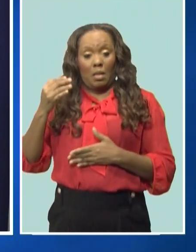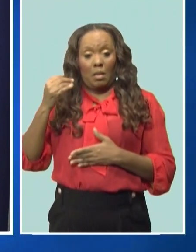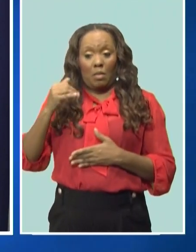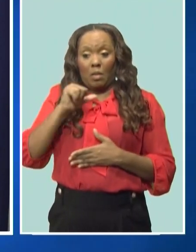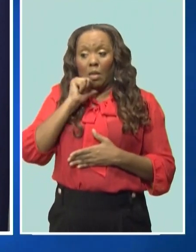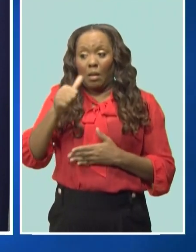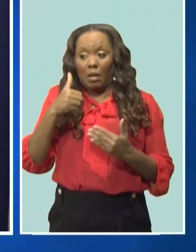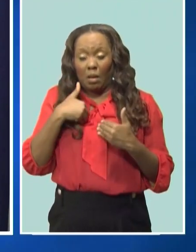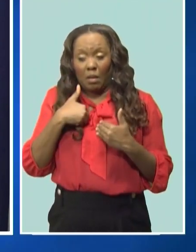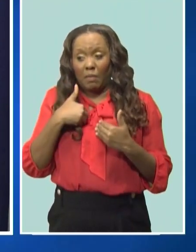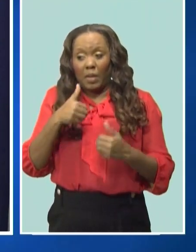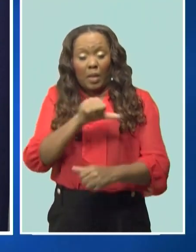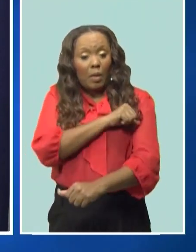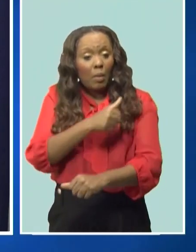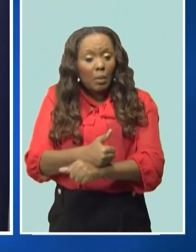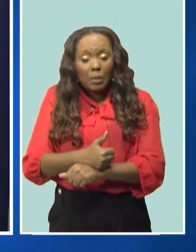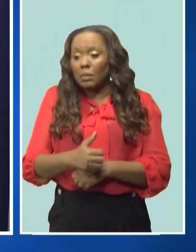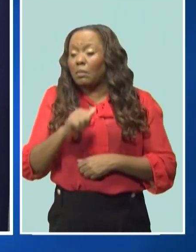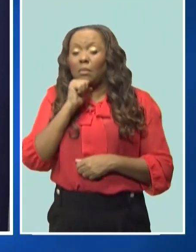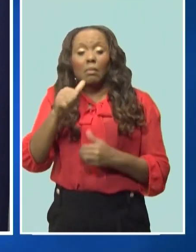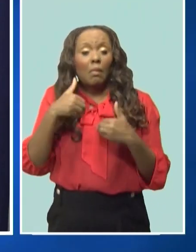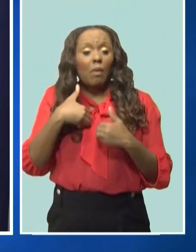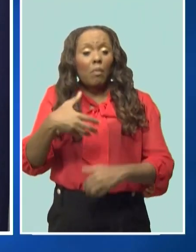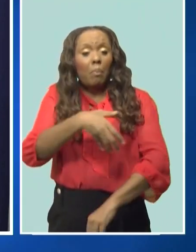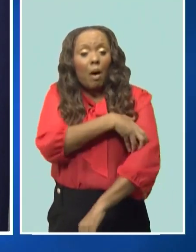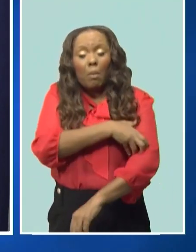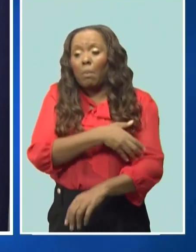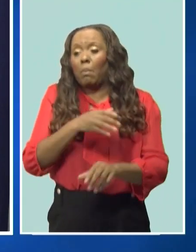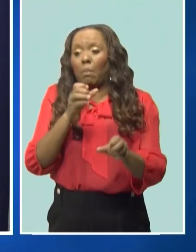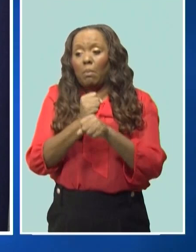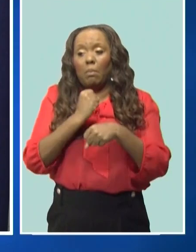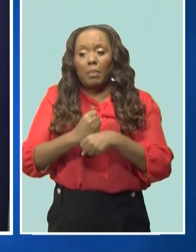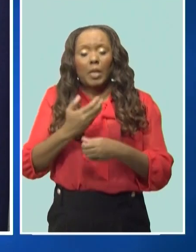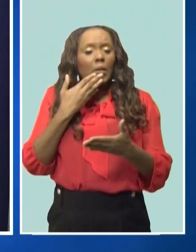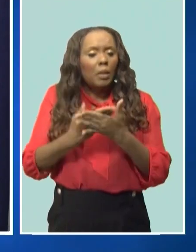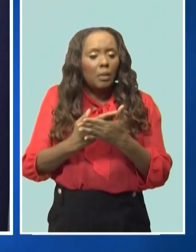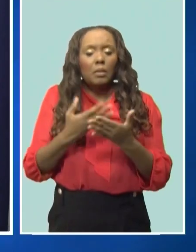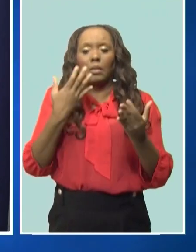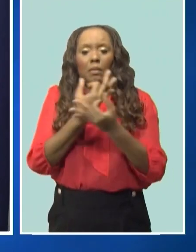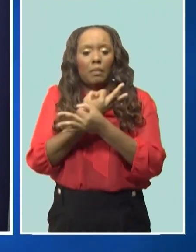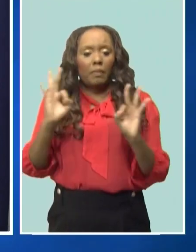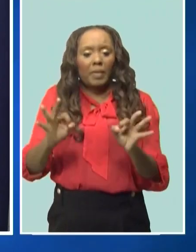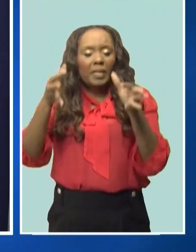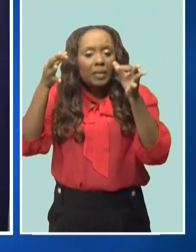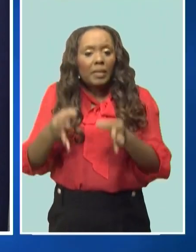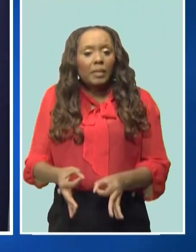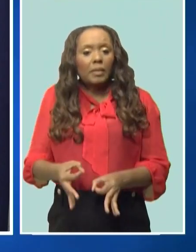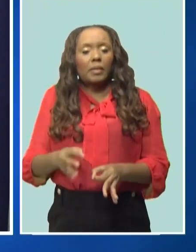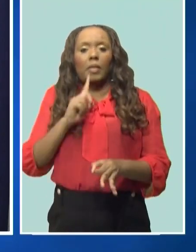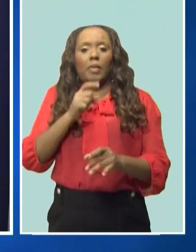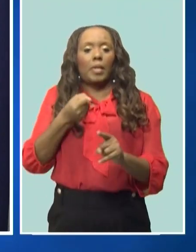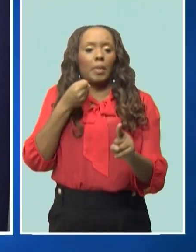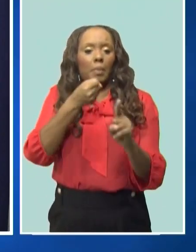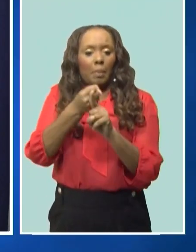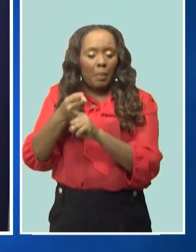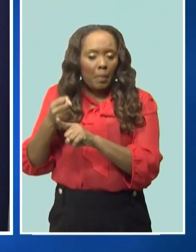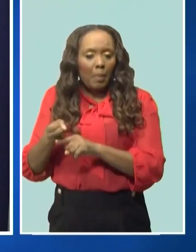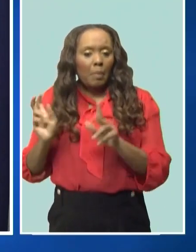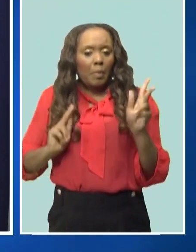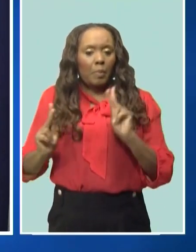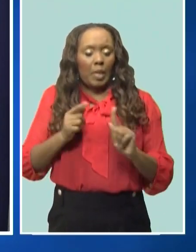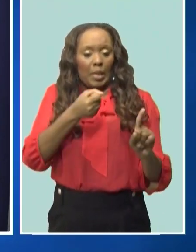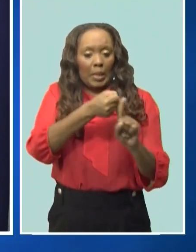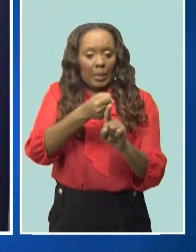and authority of a national government to make free decisions affecting citizens and businesses within the